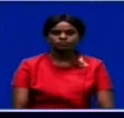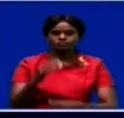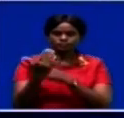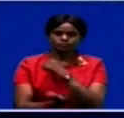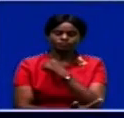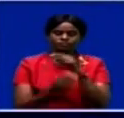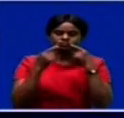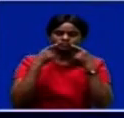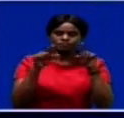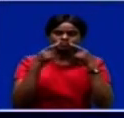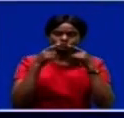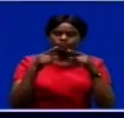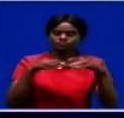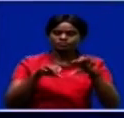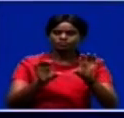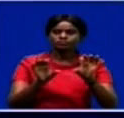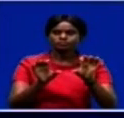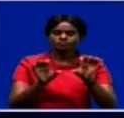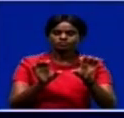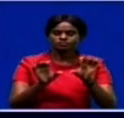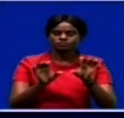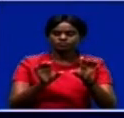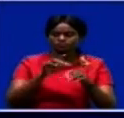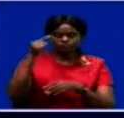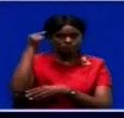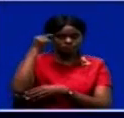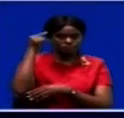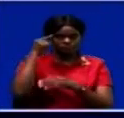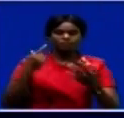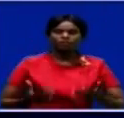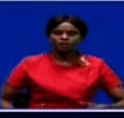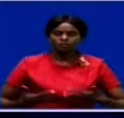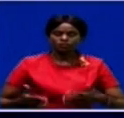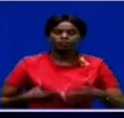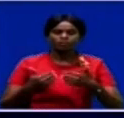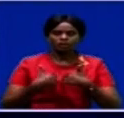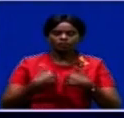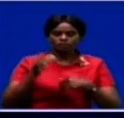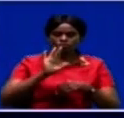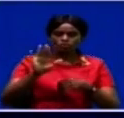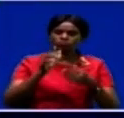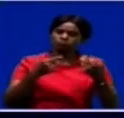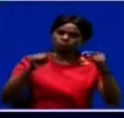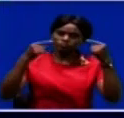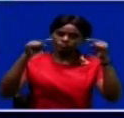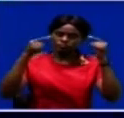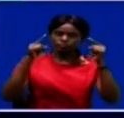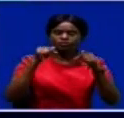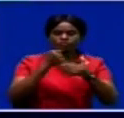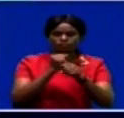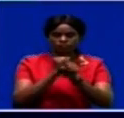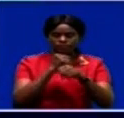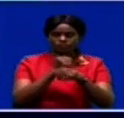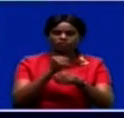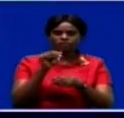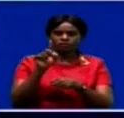Welcome back. We continue with the news. Government is impressed with the amount of progress made by Sunbird